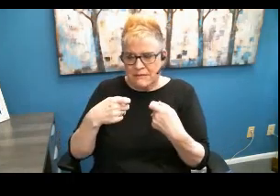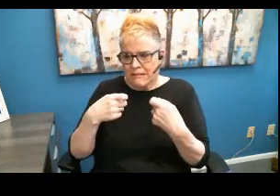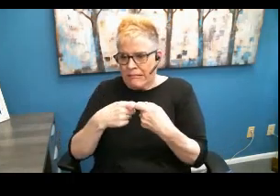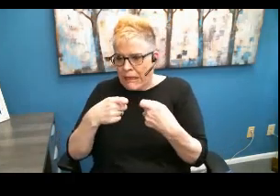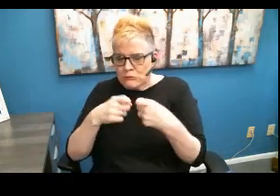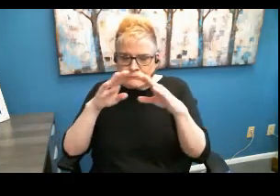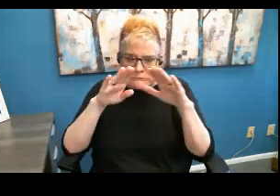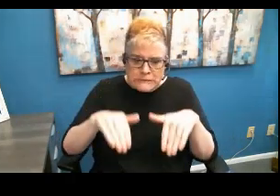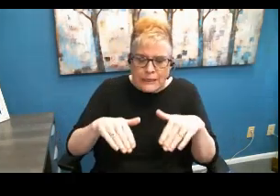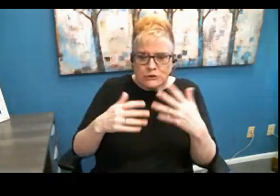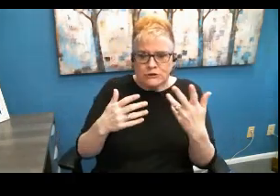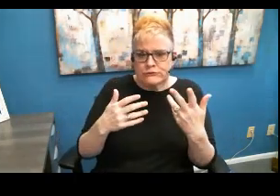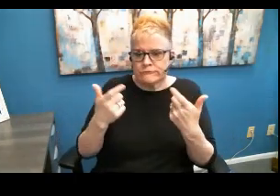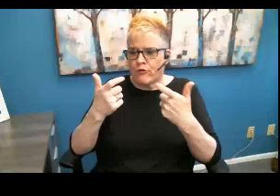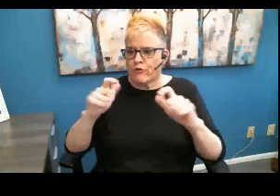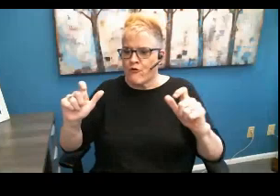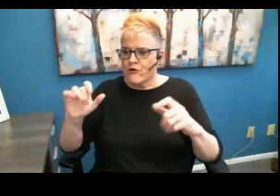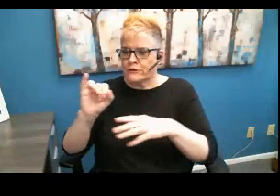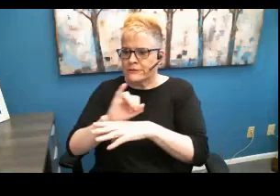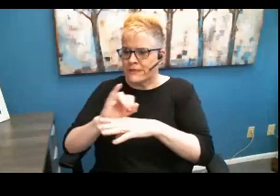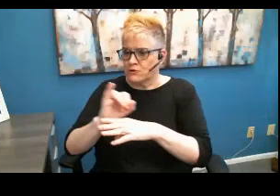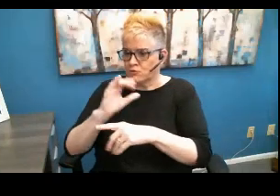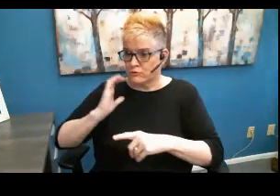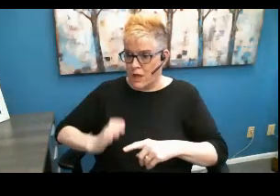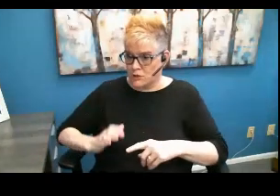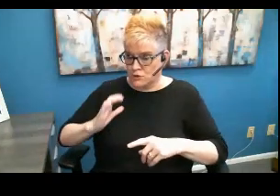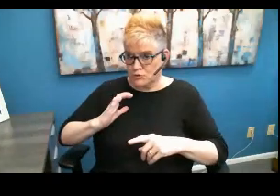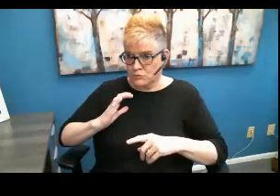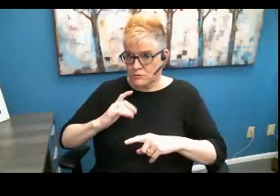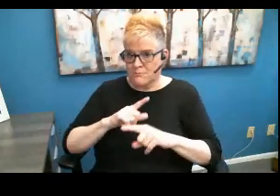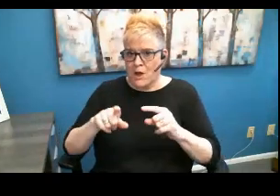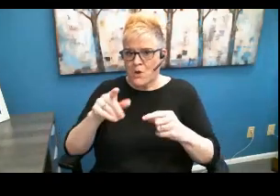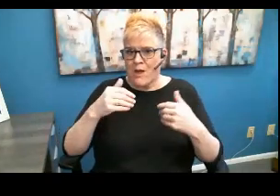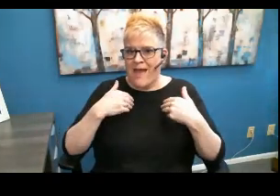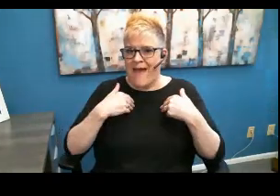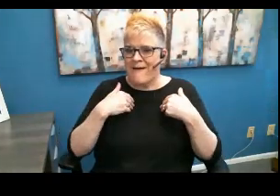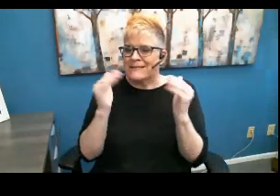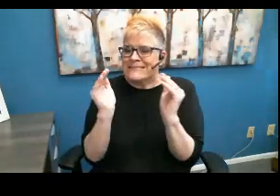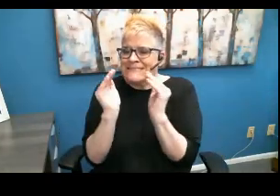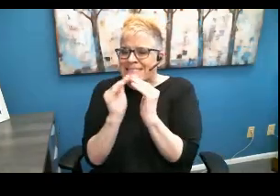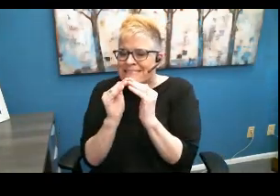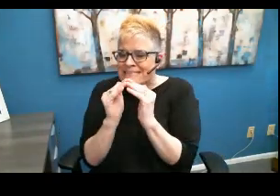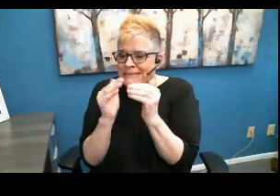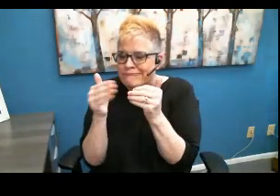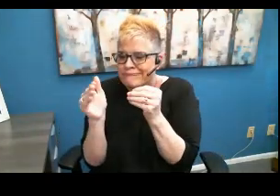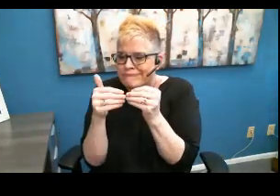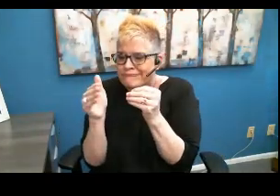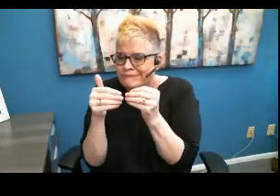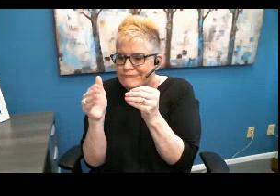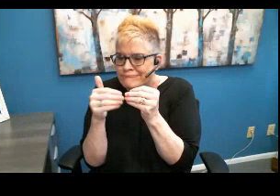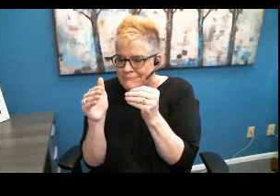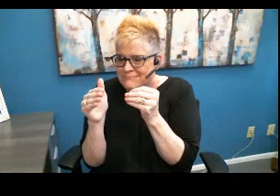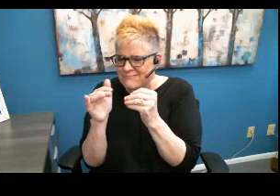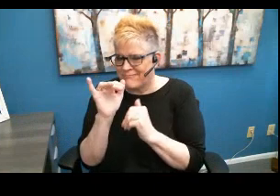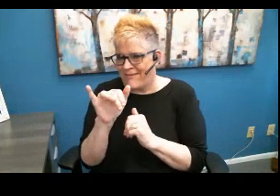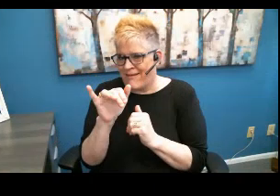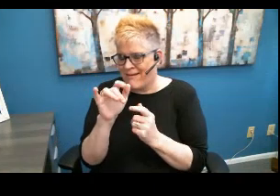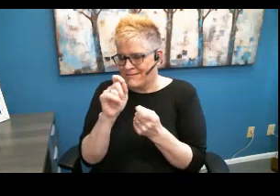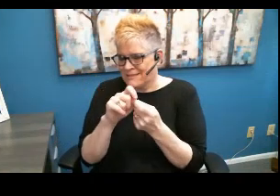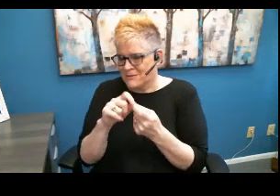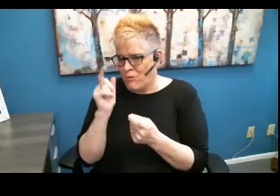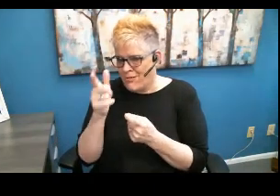or a large industrial customer. But then you have what they call like a city gate, and I'll get into some of this detail as well,